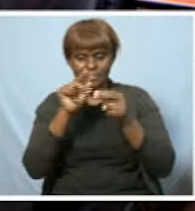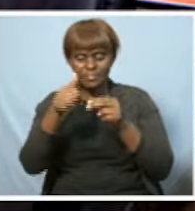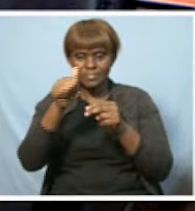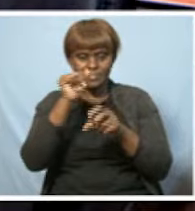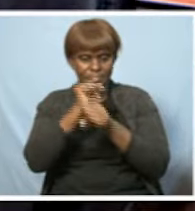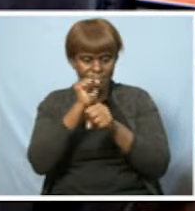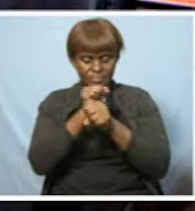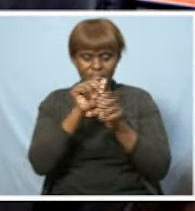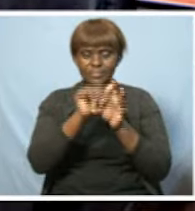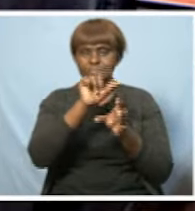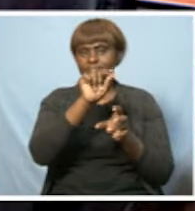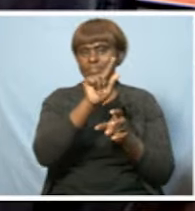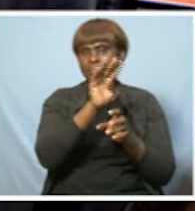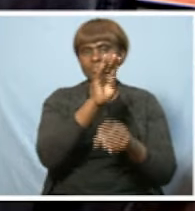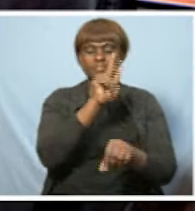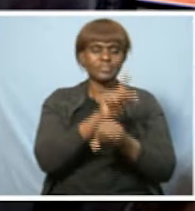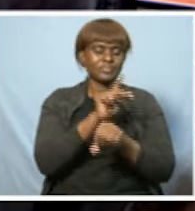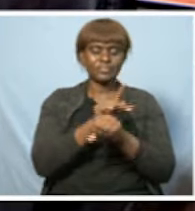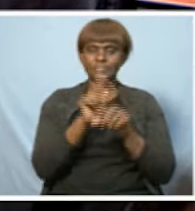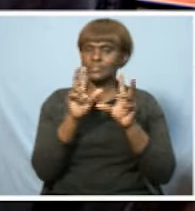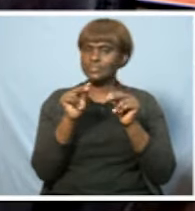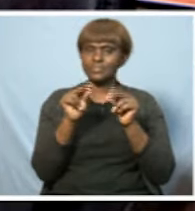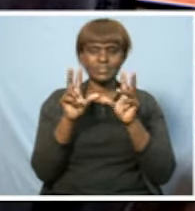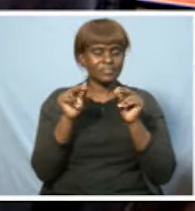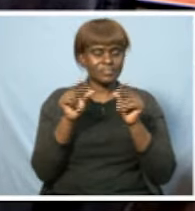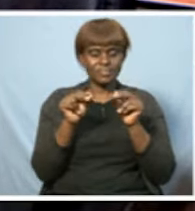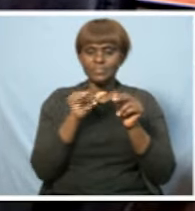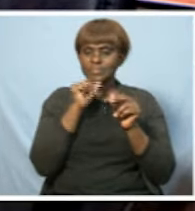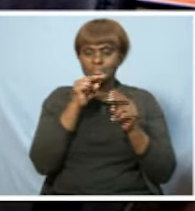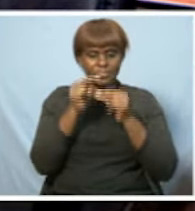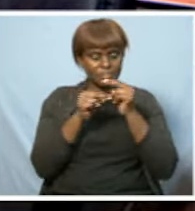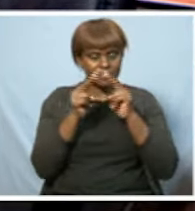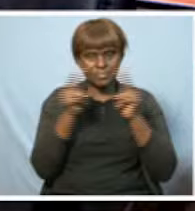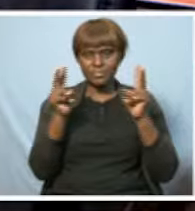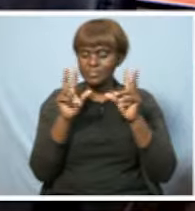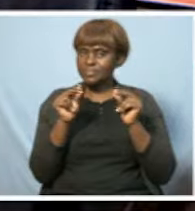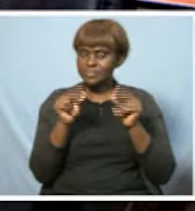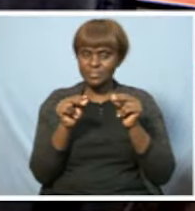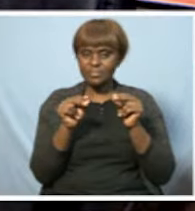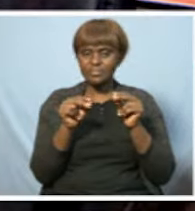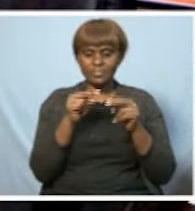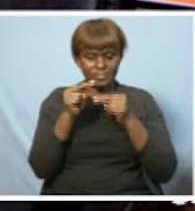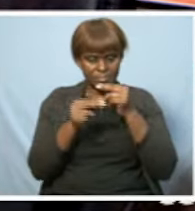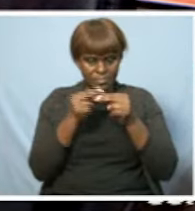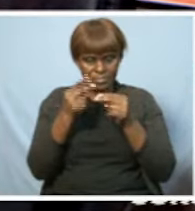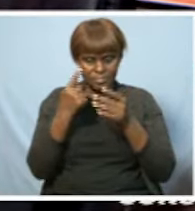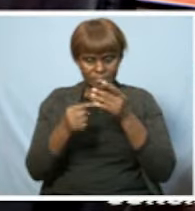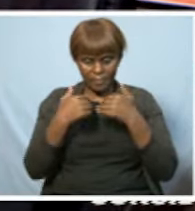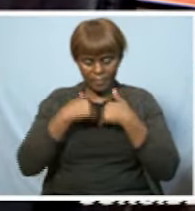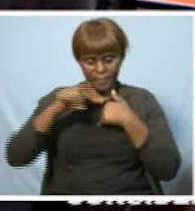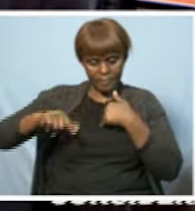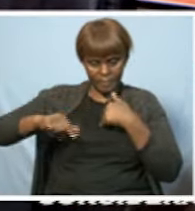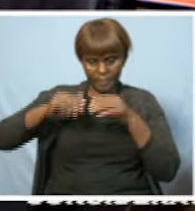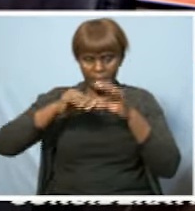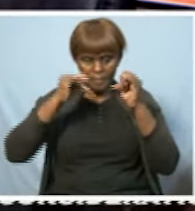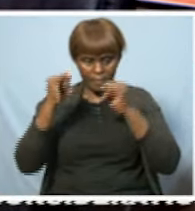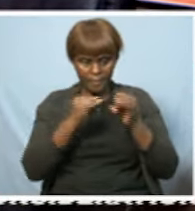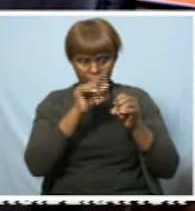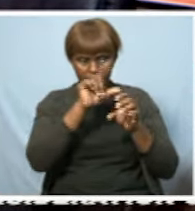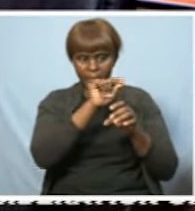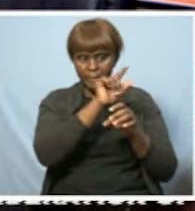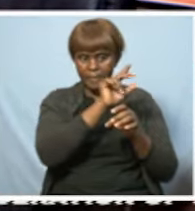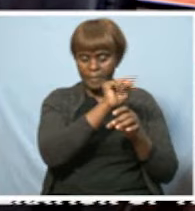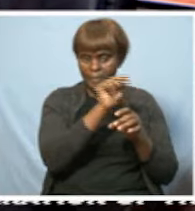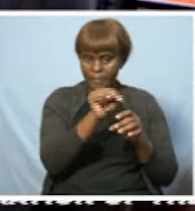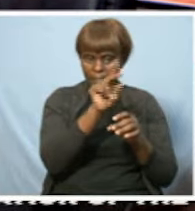project. No, it doesn't mean so. It simply means you have delayed in implementing the 2022 and